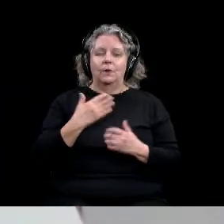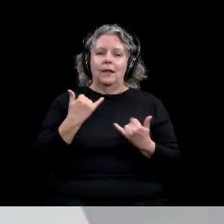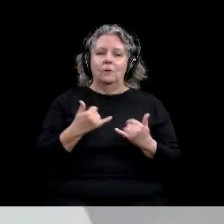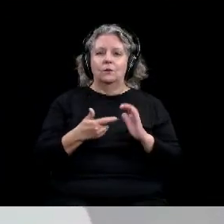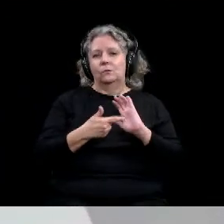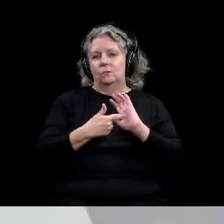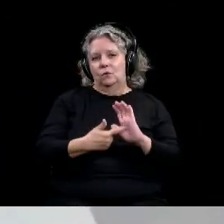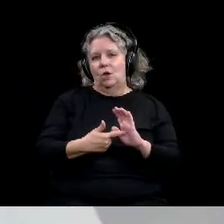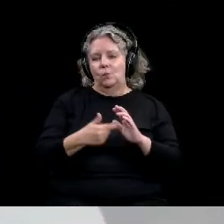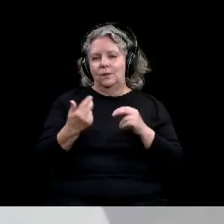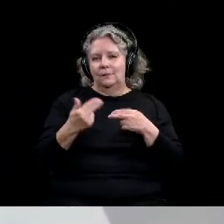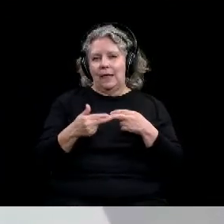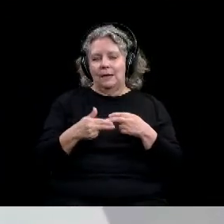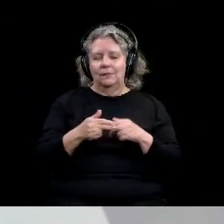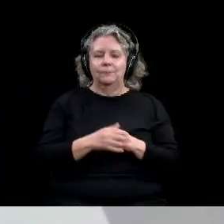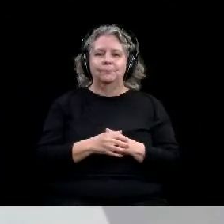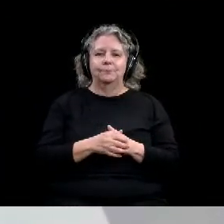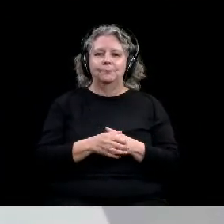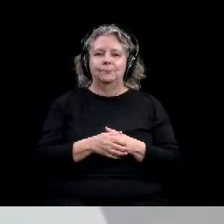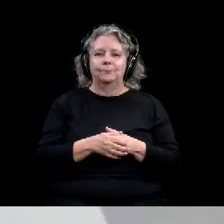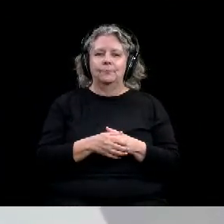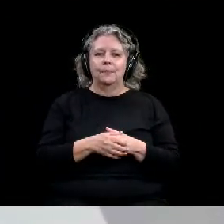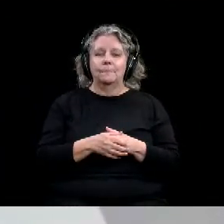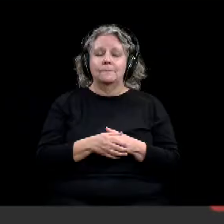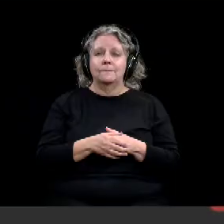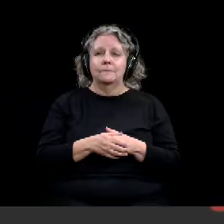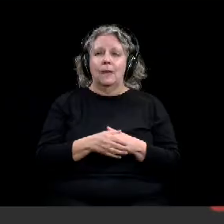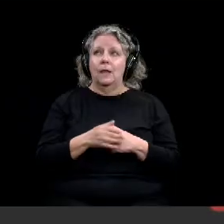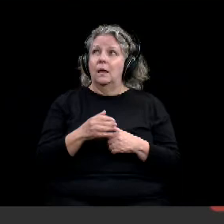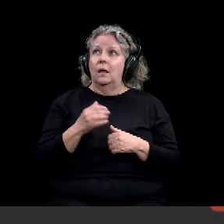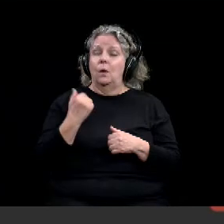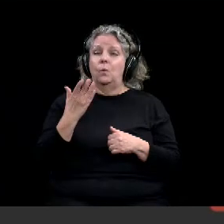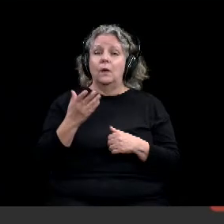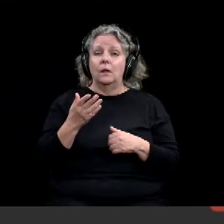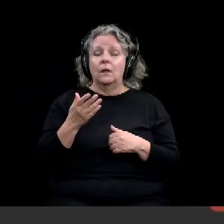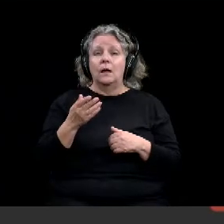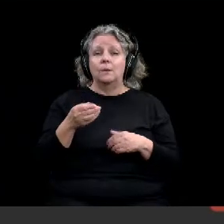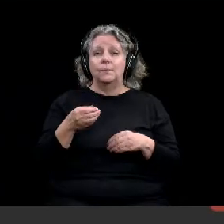to provide an update on incidence and positivity rate.